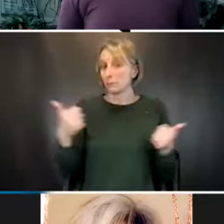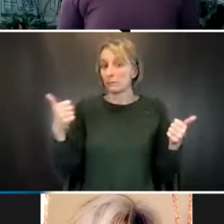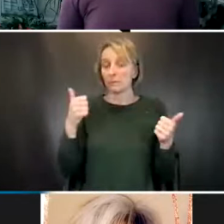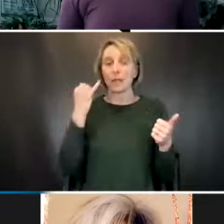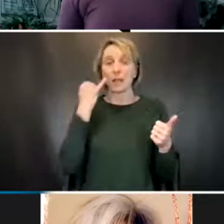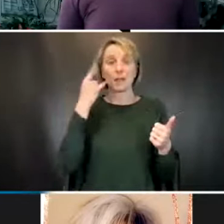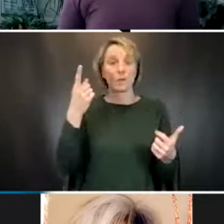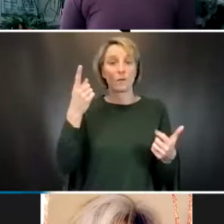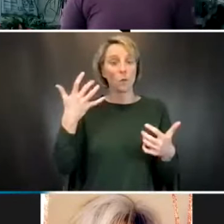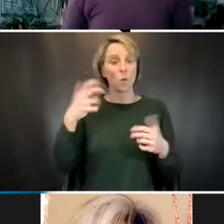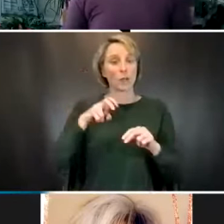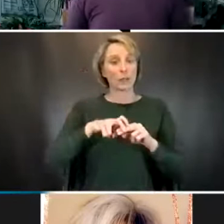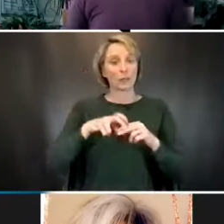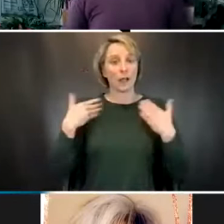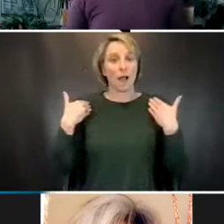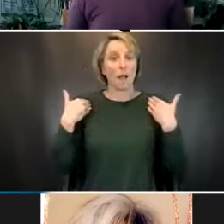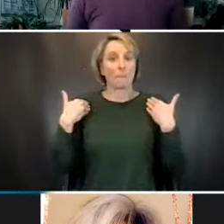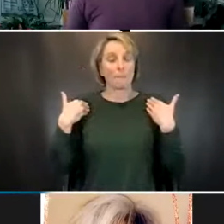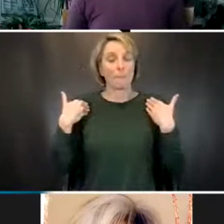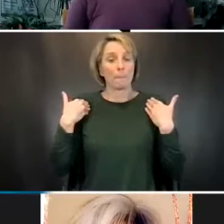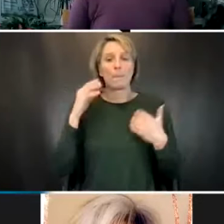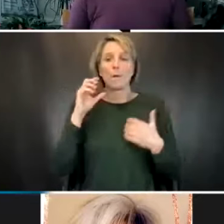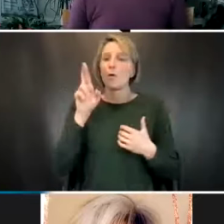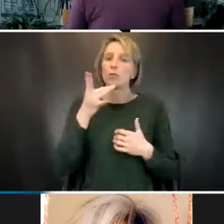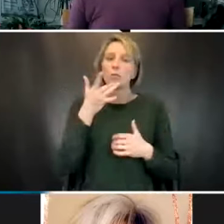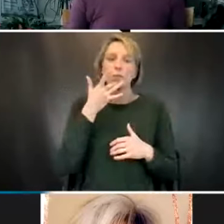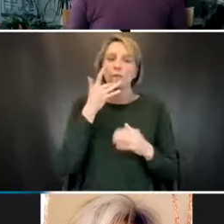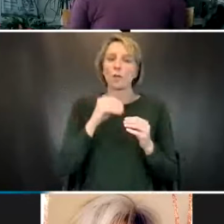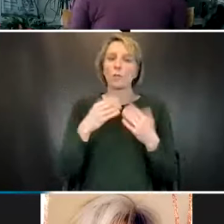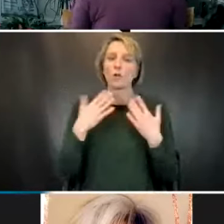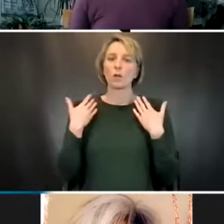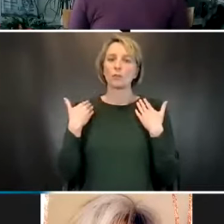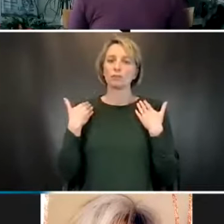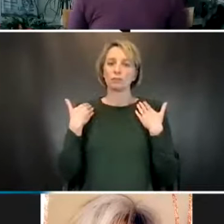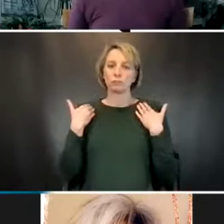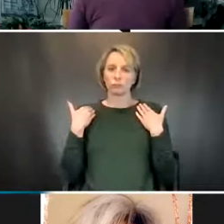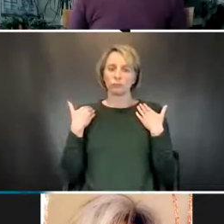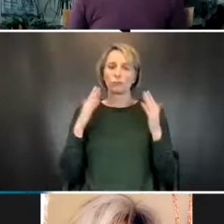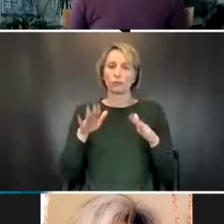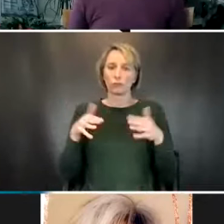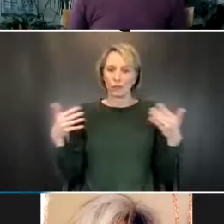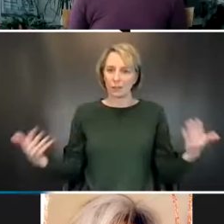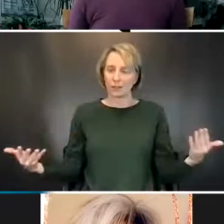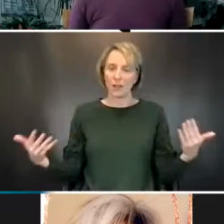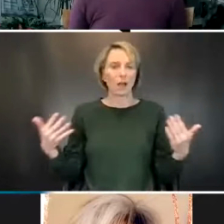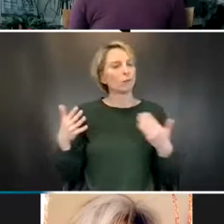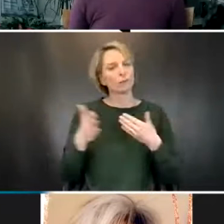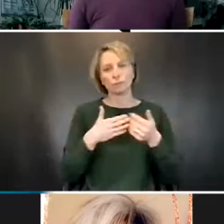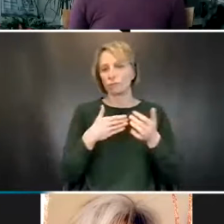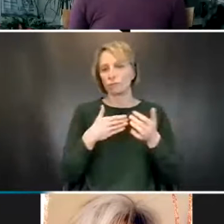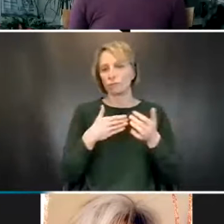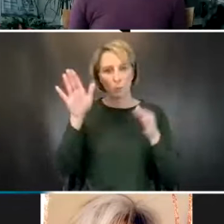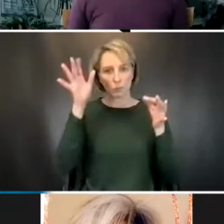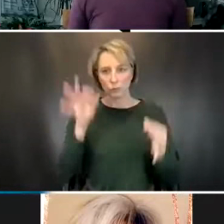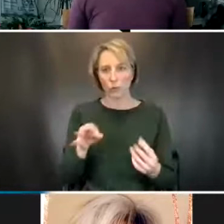long, tall spine, or if you'd like to just sort of lean back and let the chair support you. Totally up to you.